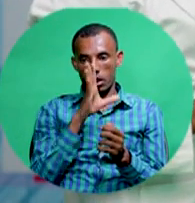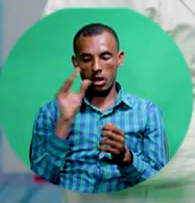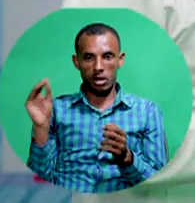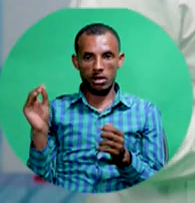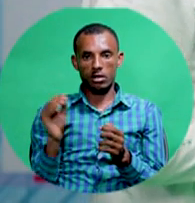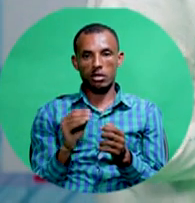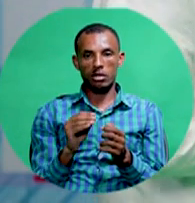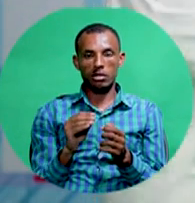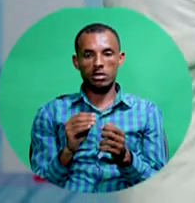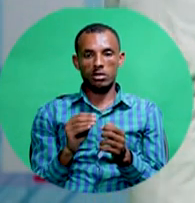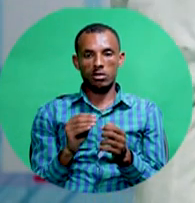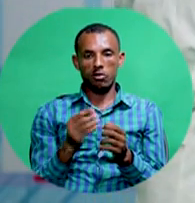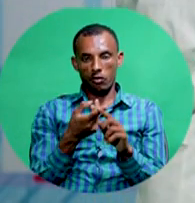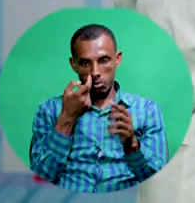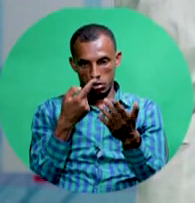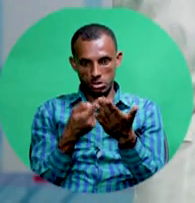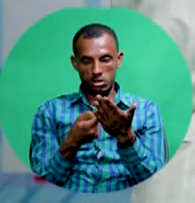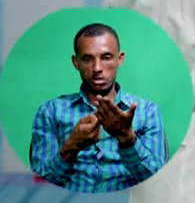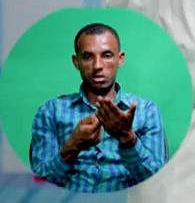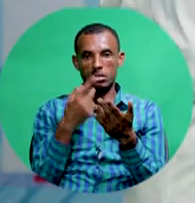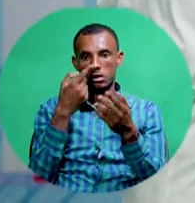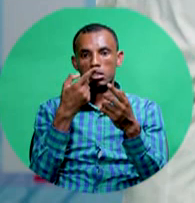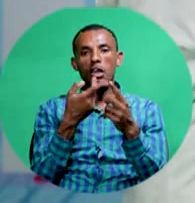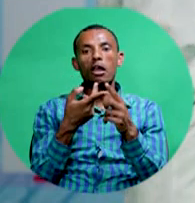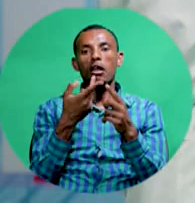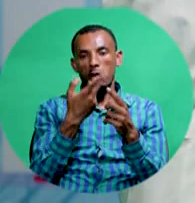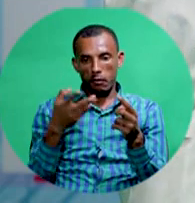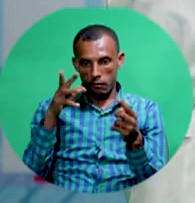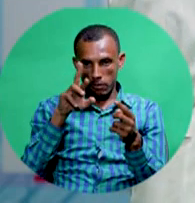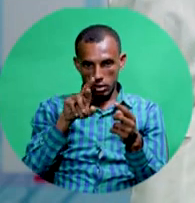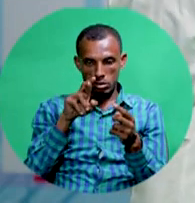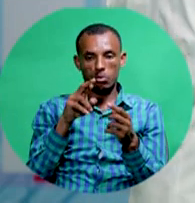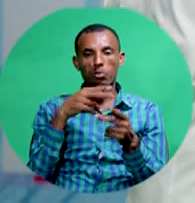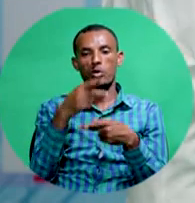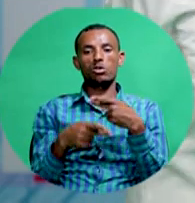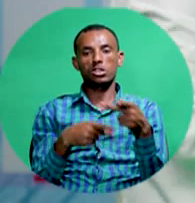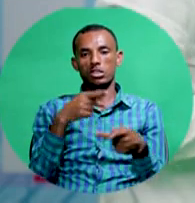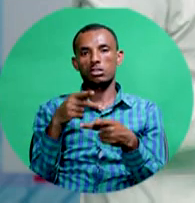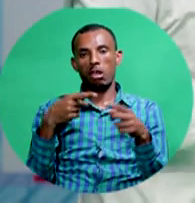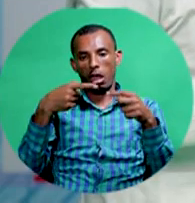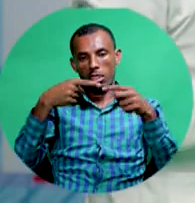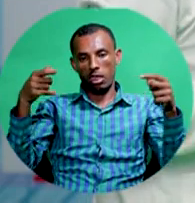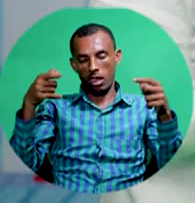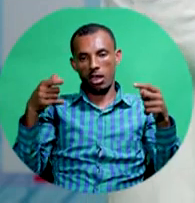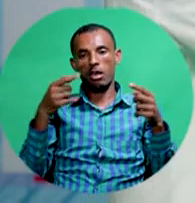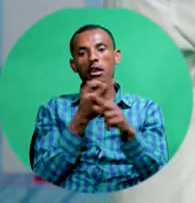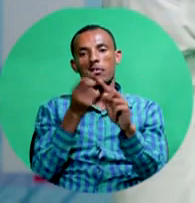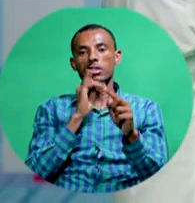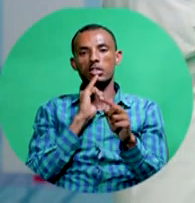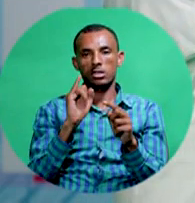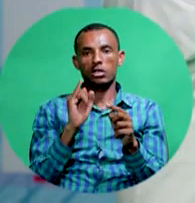And so, from this, the reverse process, the antiderivative of this expression also, it is e raised to x